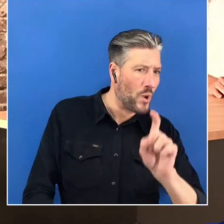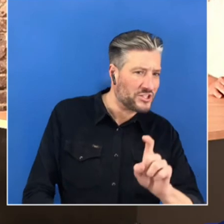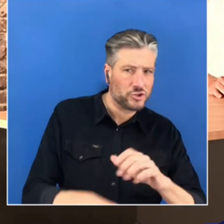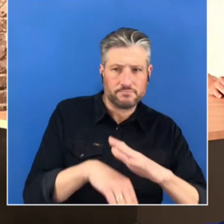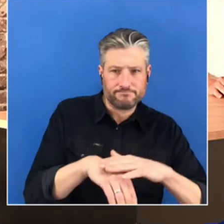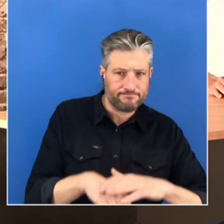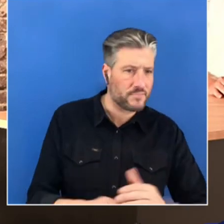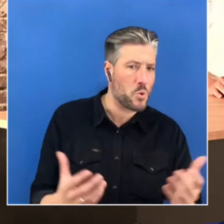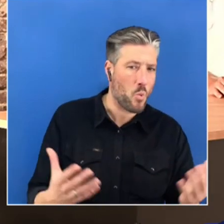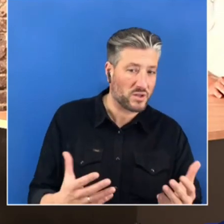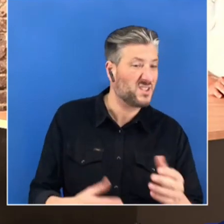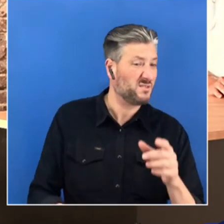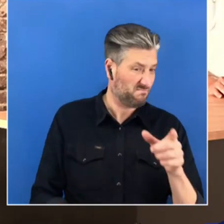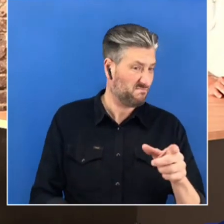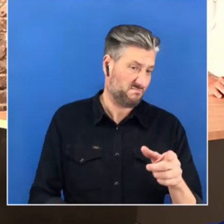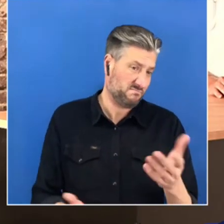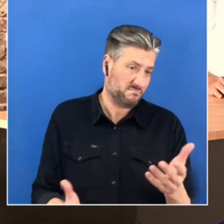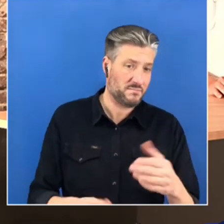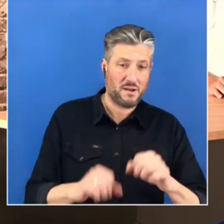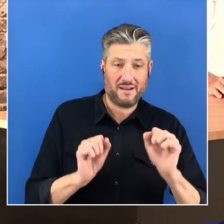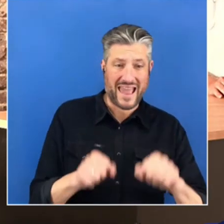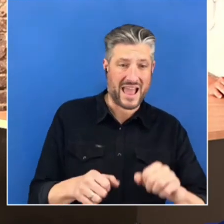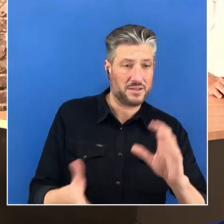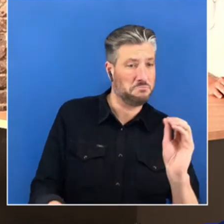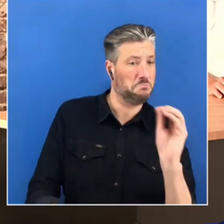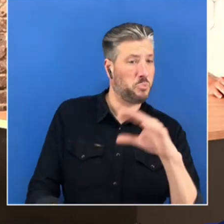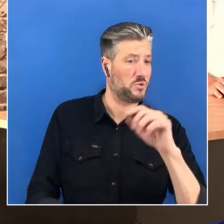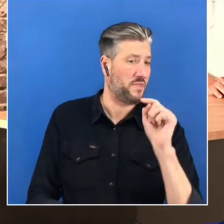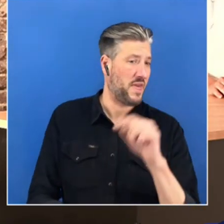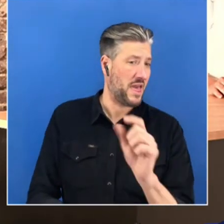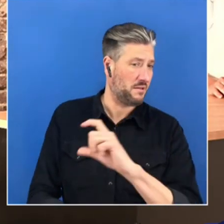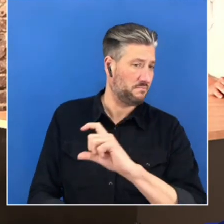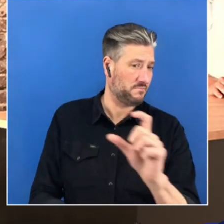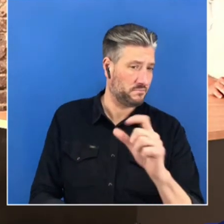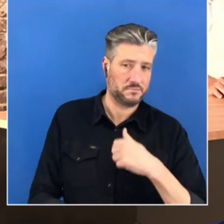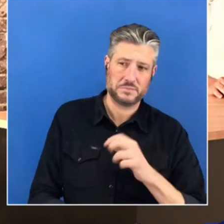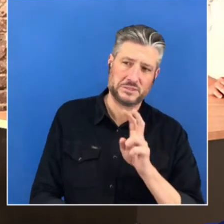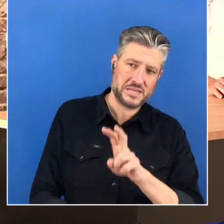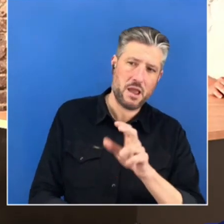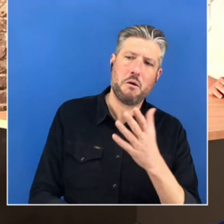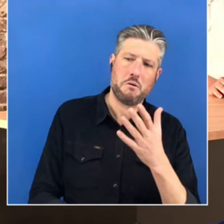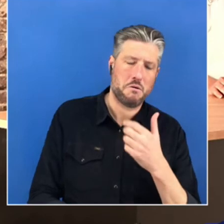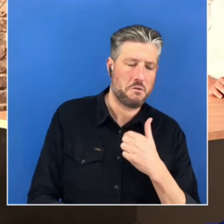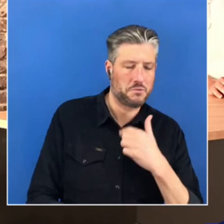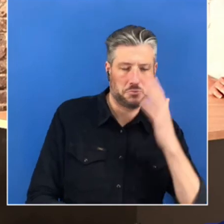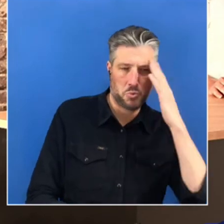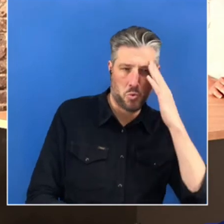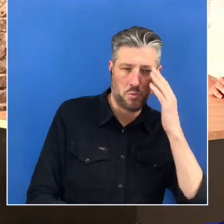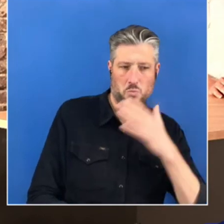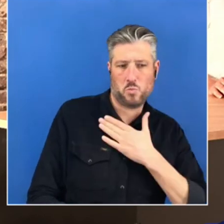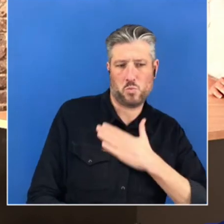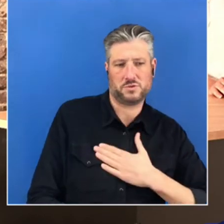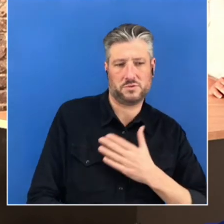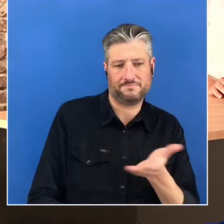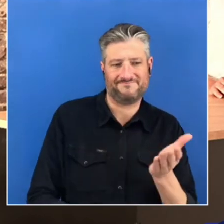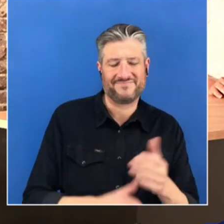much, both you, Jacqueline and John. I think we're so far out of